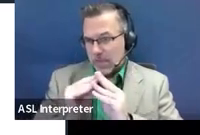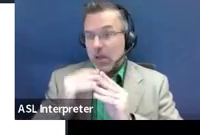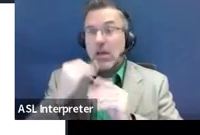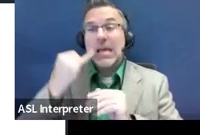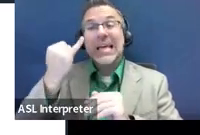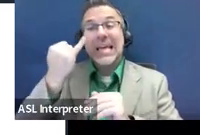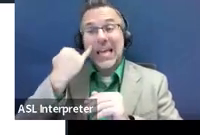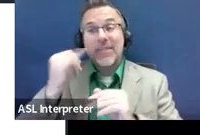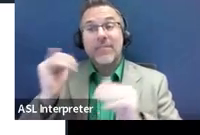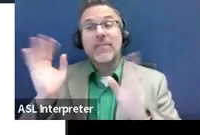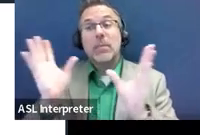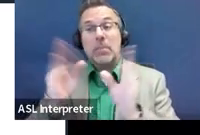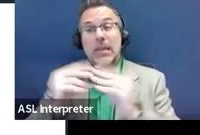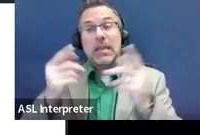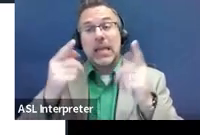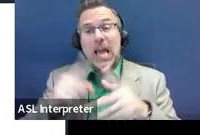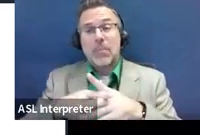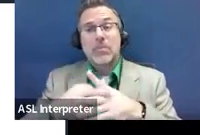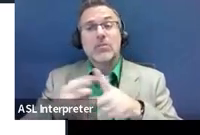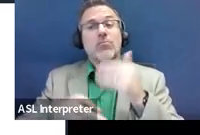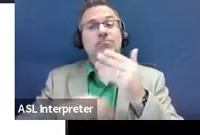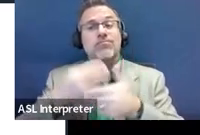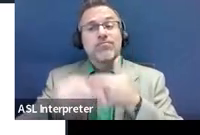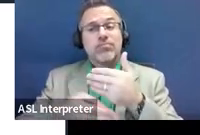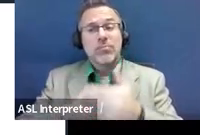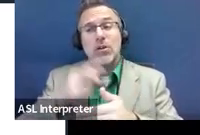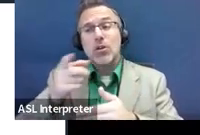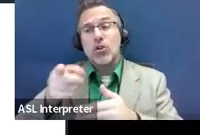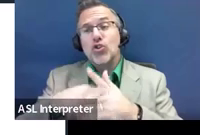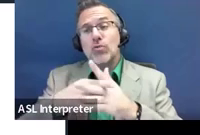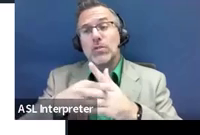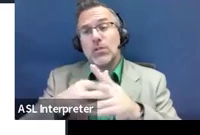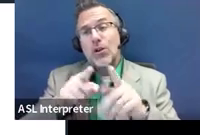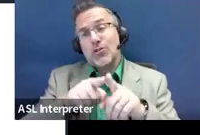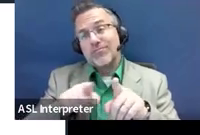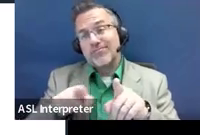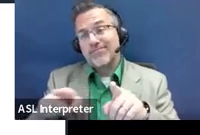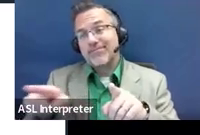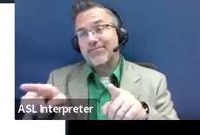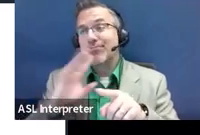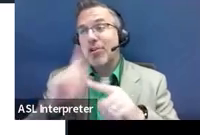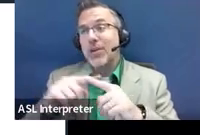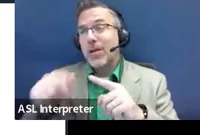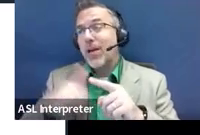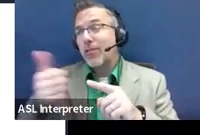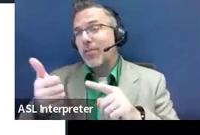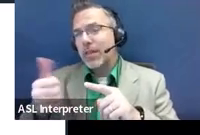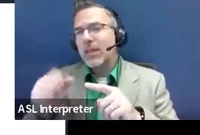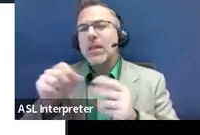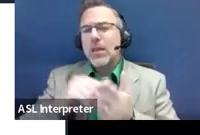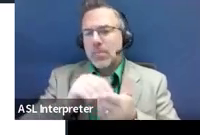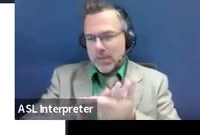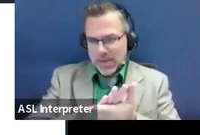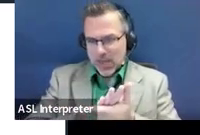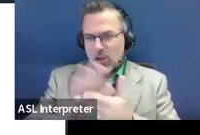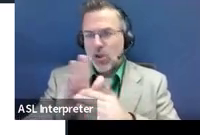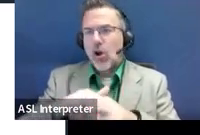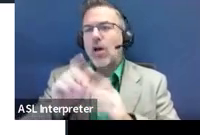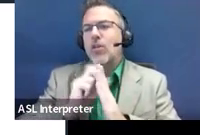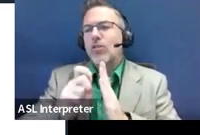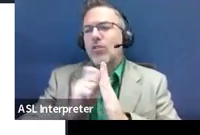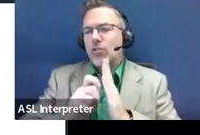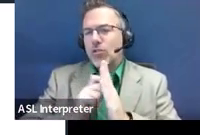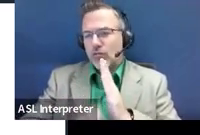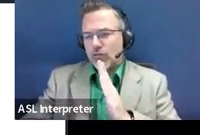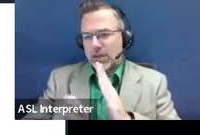meeting, things change and you start doing other things, you would just note that purpose on the written notice. You could add those extra pieces